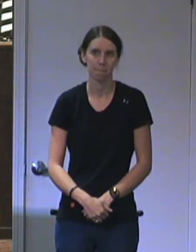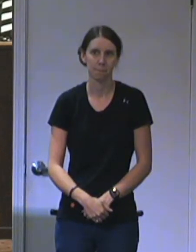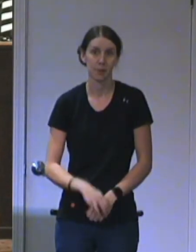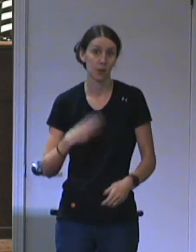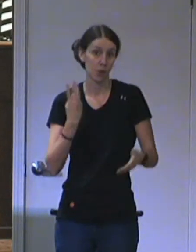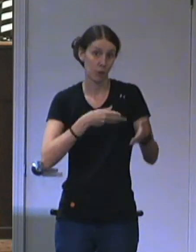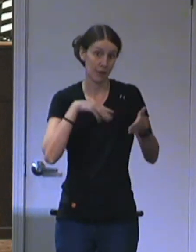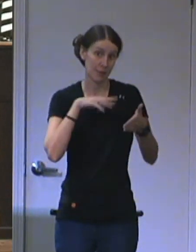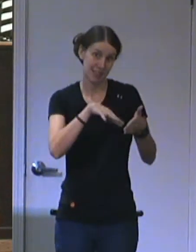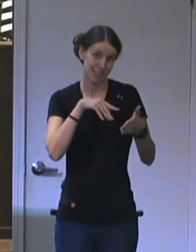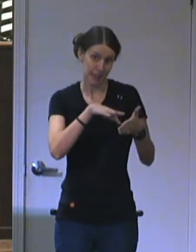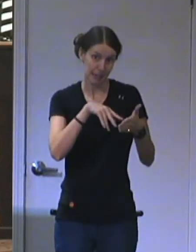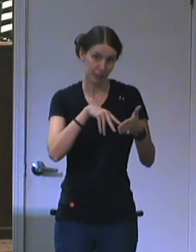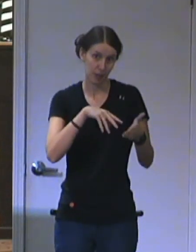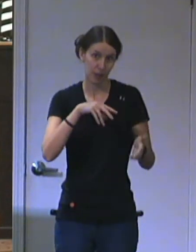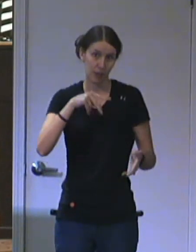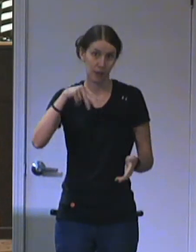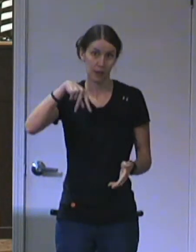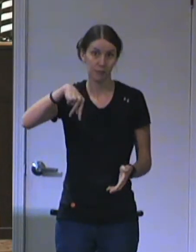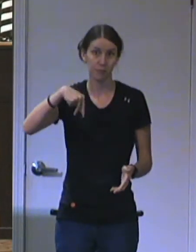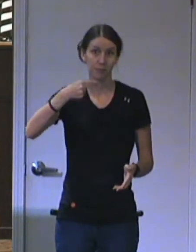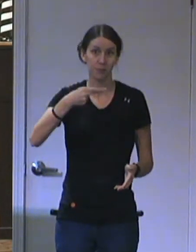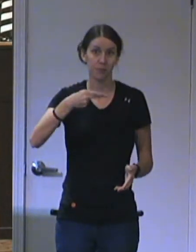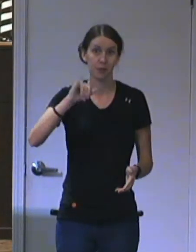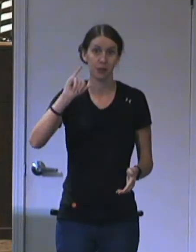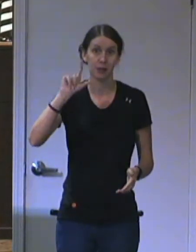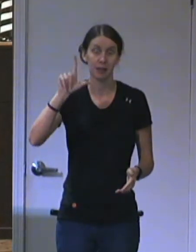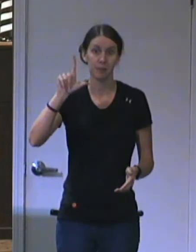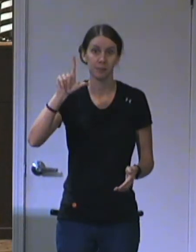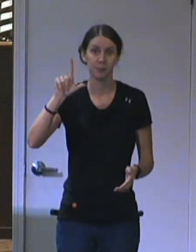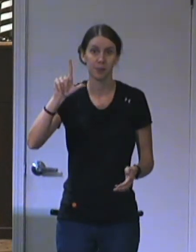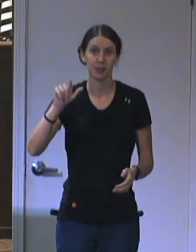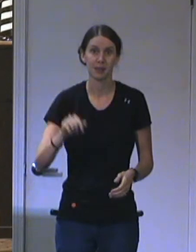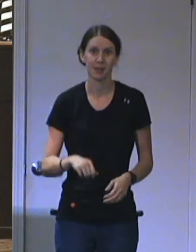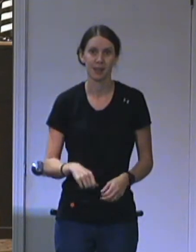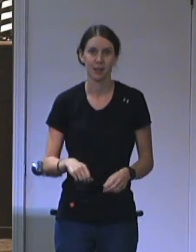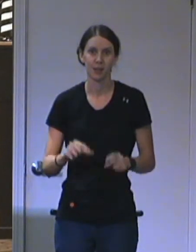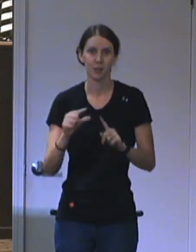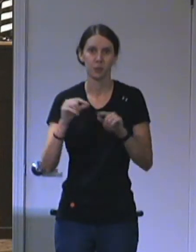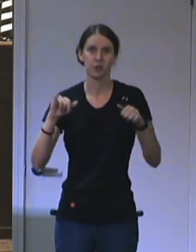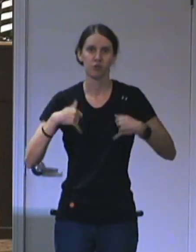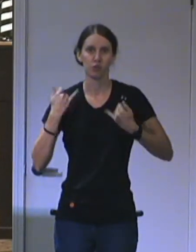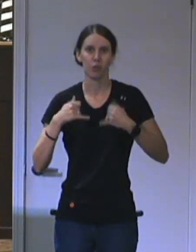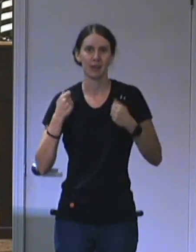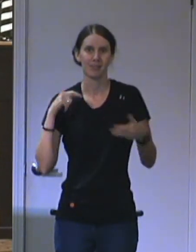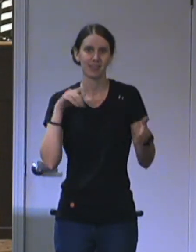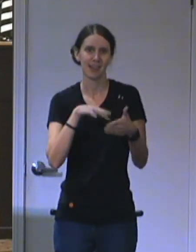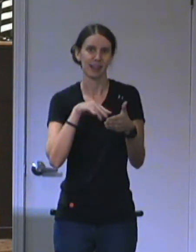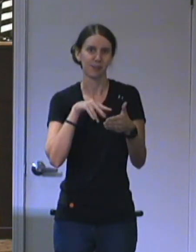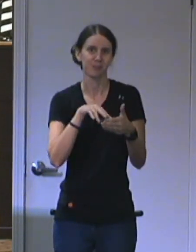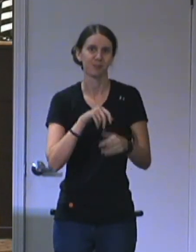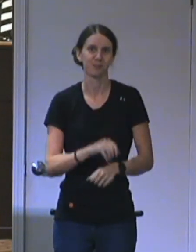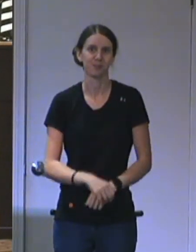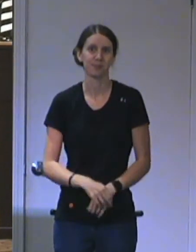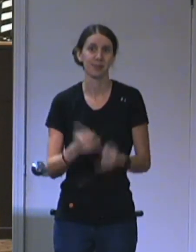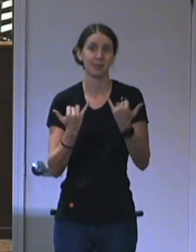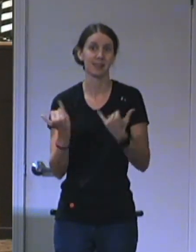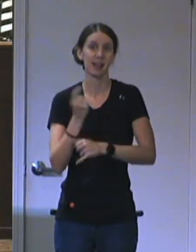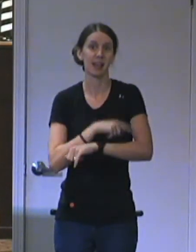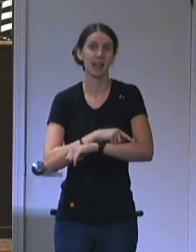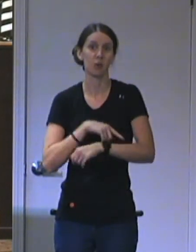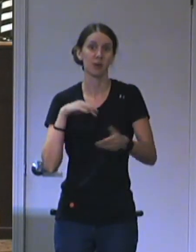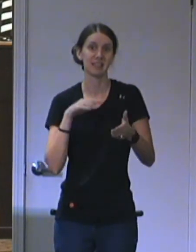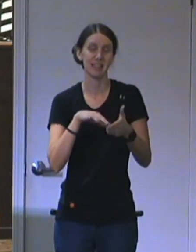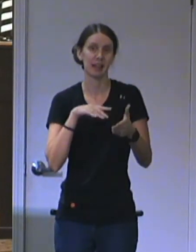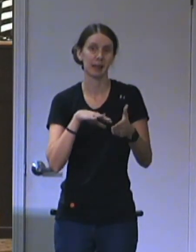We've been studying in Philippians, joy in Philippians, to be specific. Today we're looking